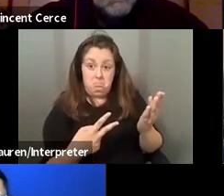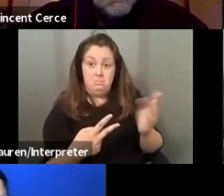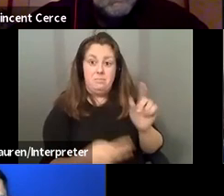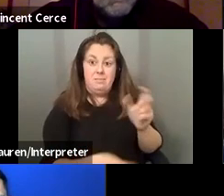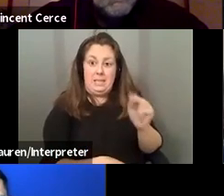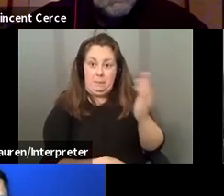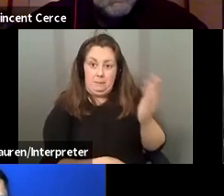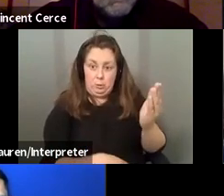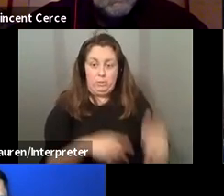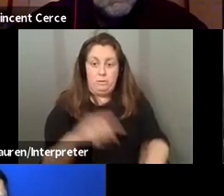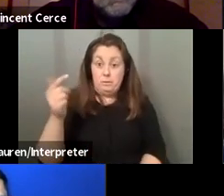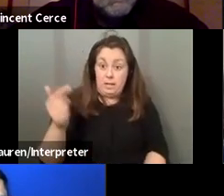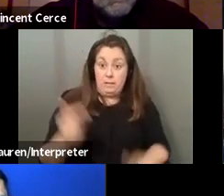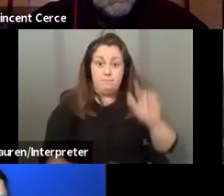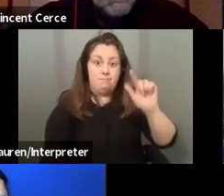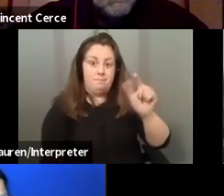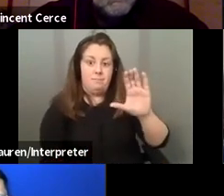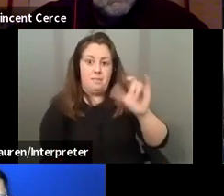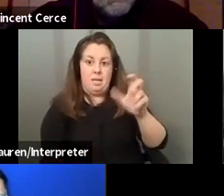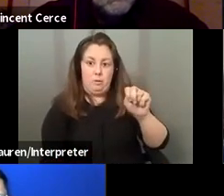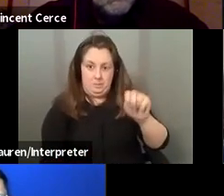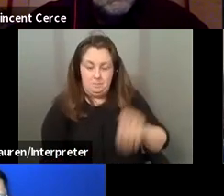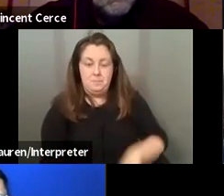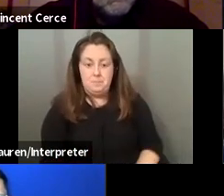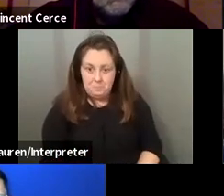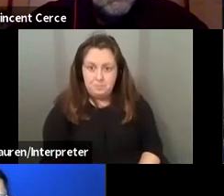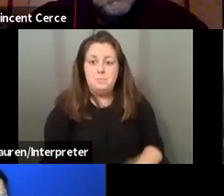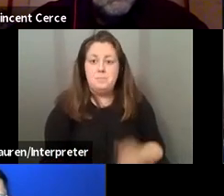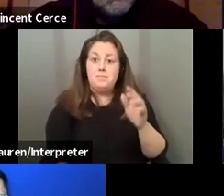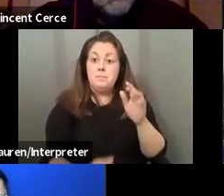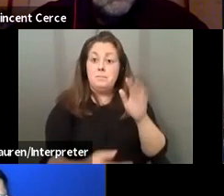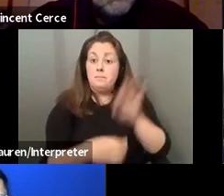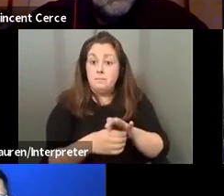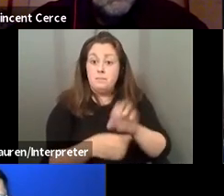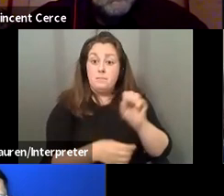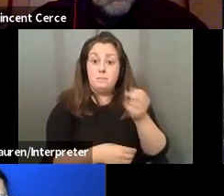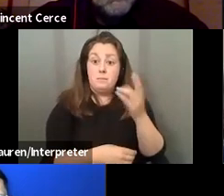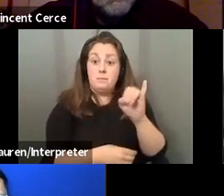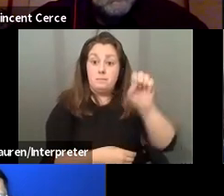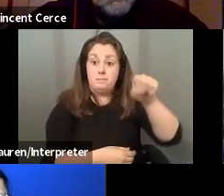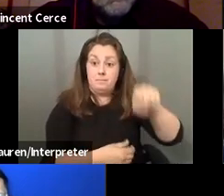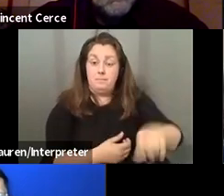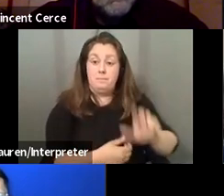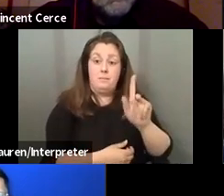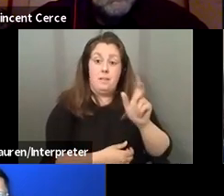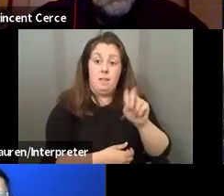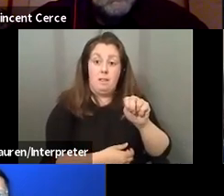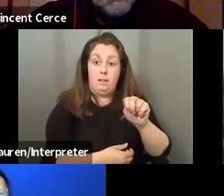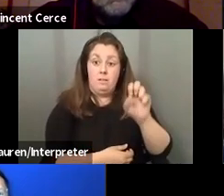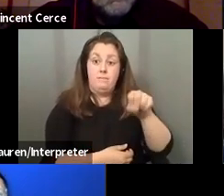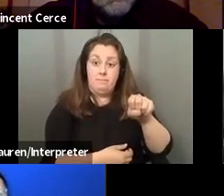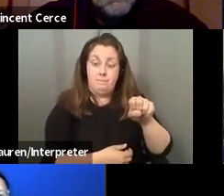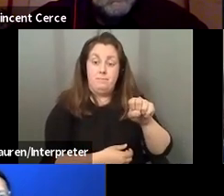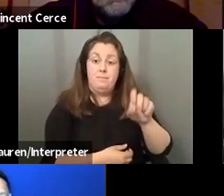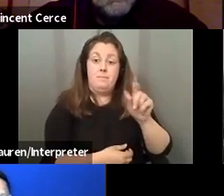Second. Second. Carolyn Gallagher. Second. All those in favor, Sherry Cohen. Yes. Kathleen Stern. Yes.